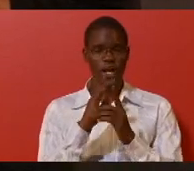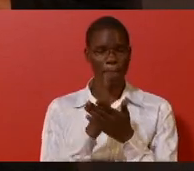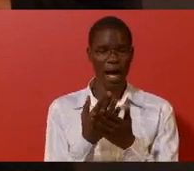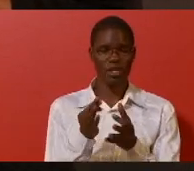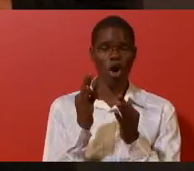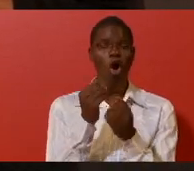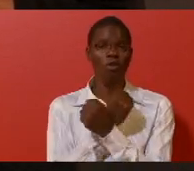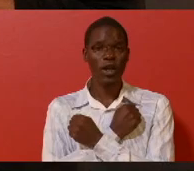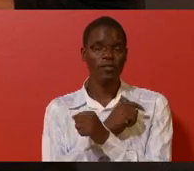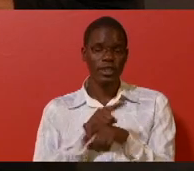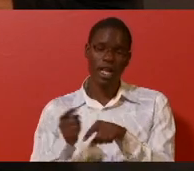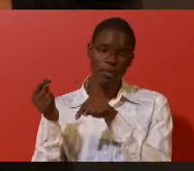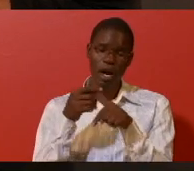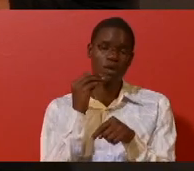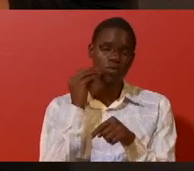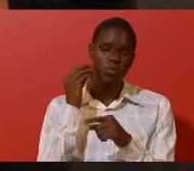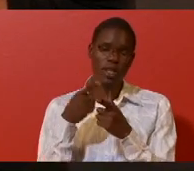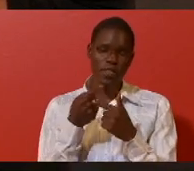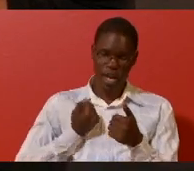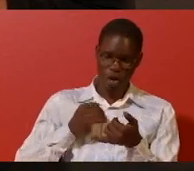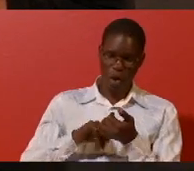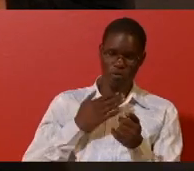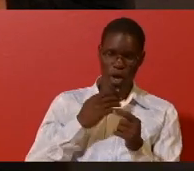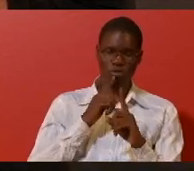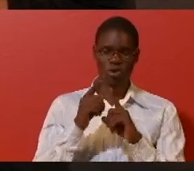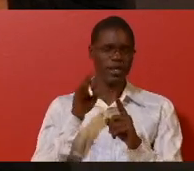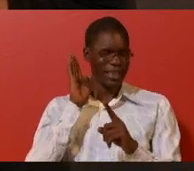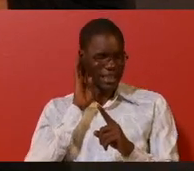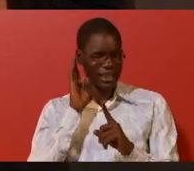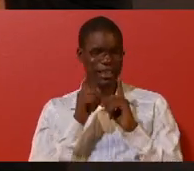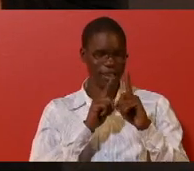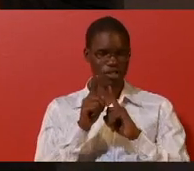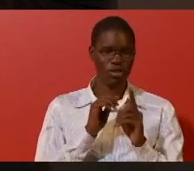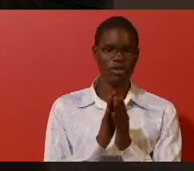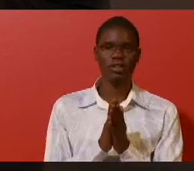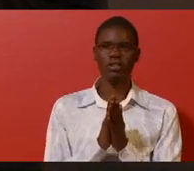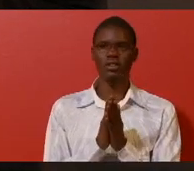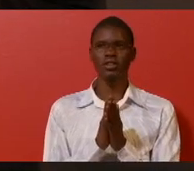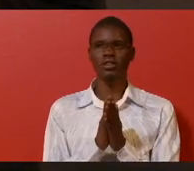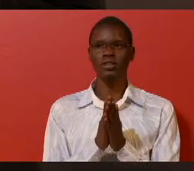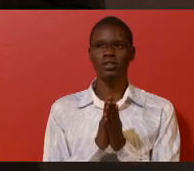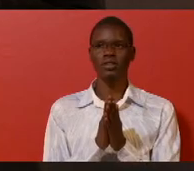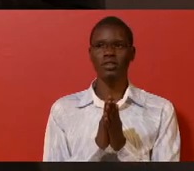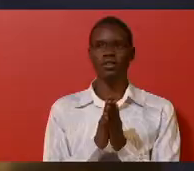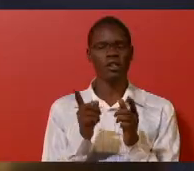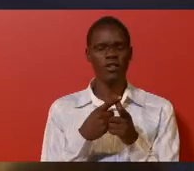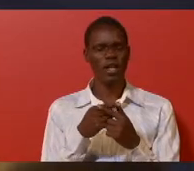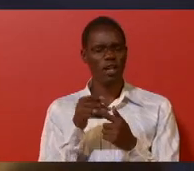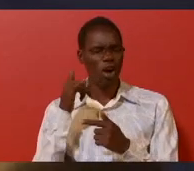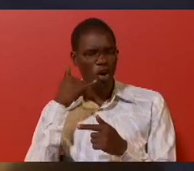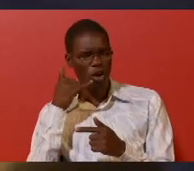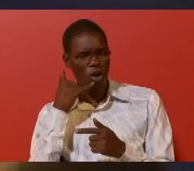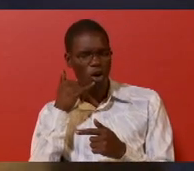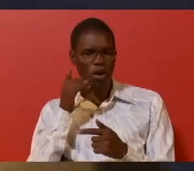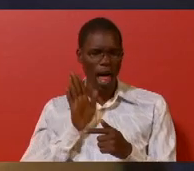when you come home and your wife wants to talk, listen and talk with her. Now, mind you, she could call her mother and speak to her mother